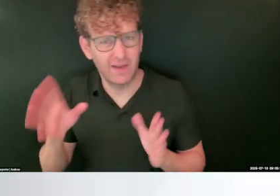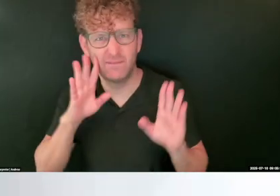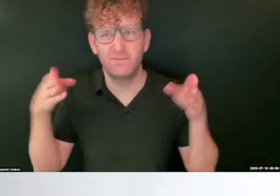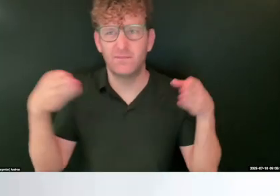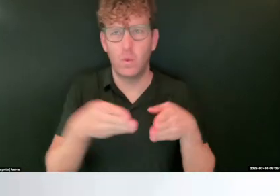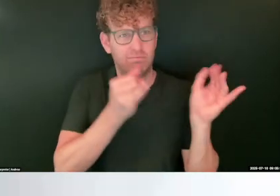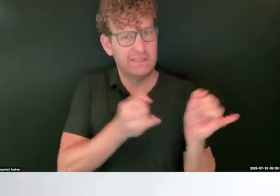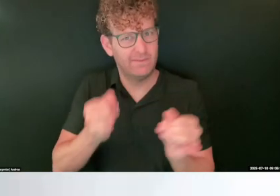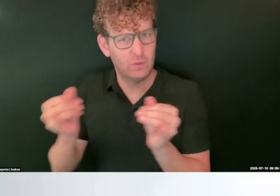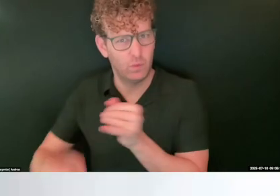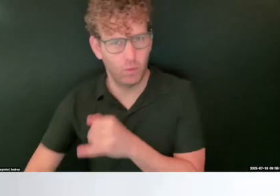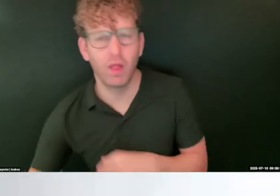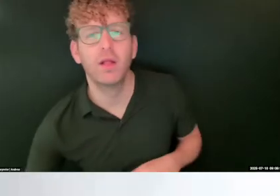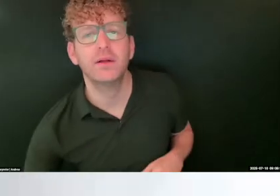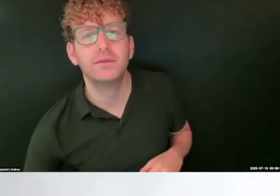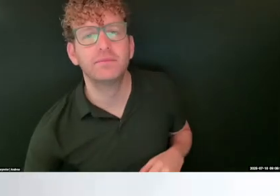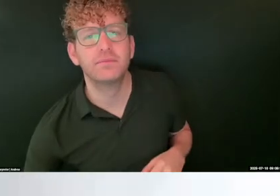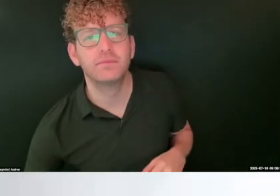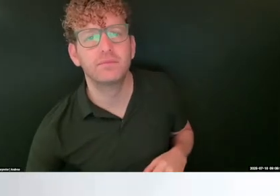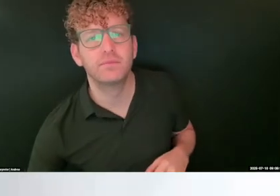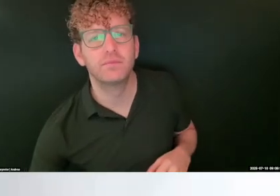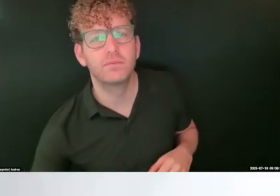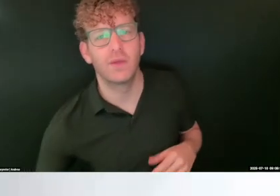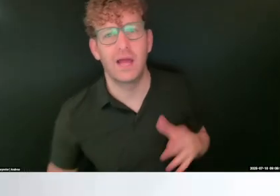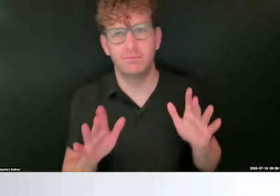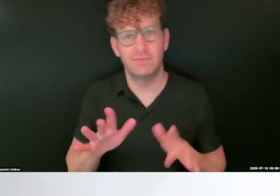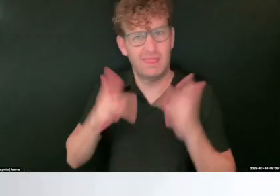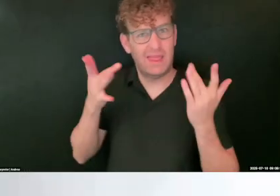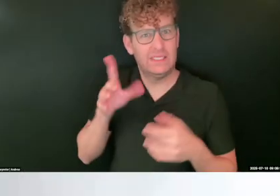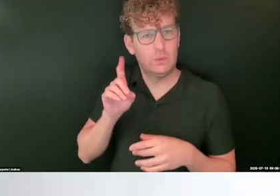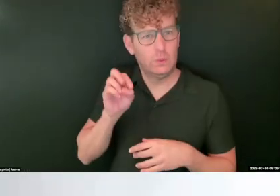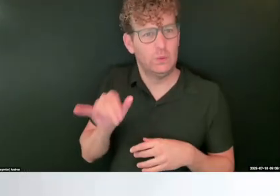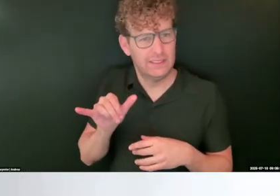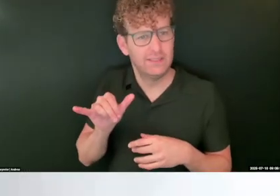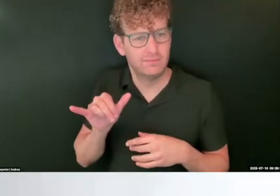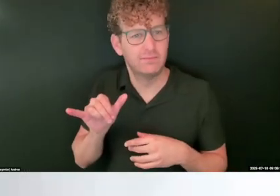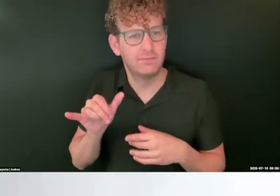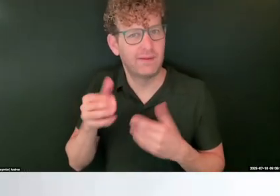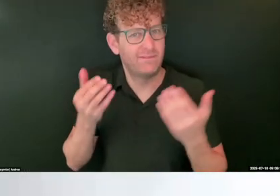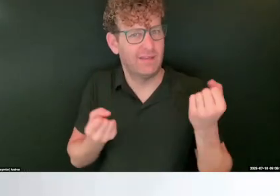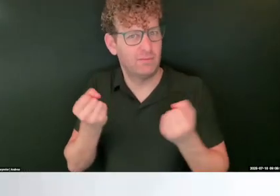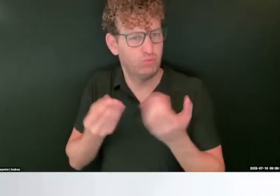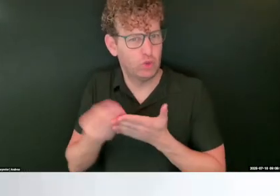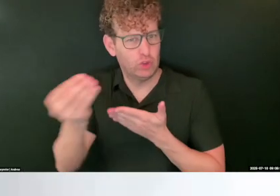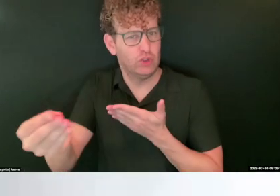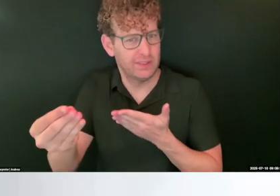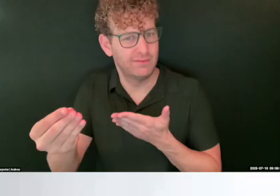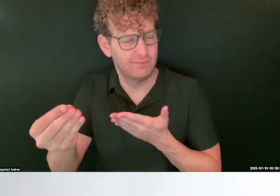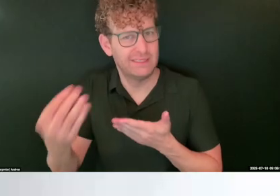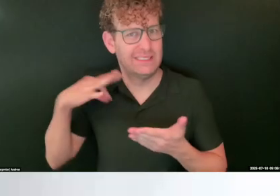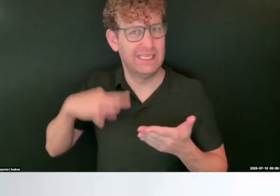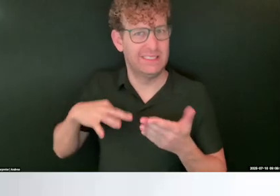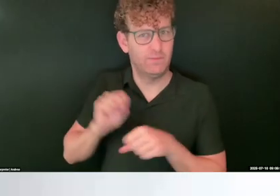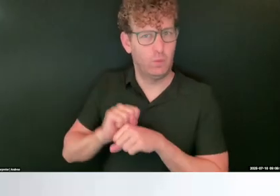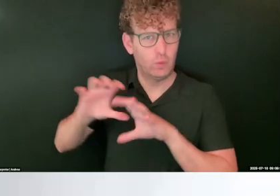is focused on the individual incentives or the light-duty vehicle purchase incentives. Note that we also call the plan the funding plan for short.